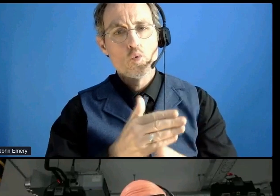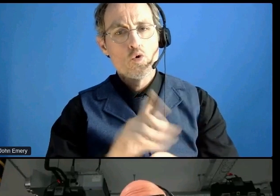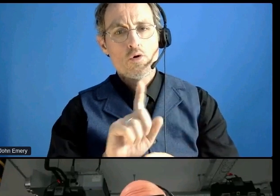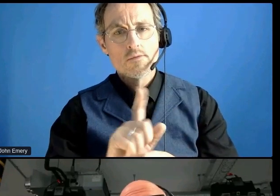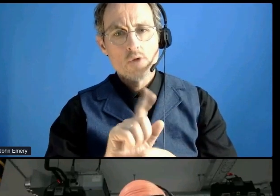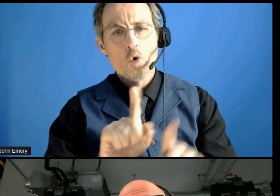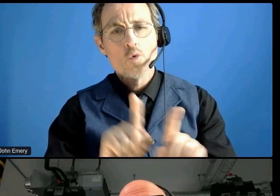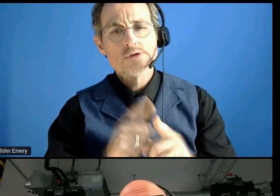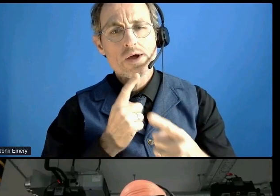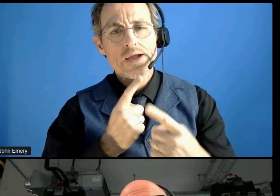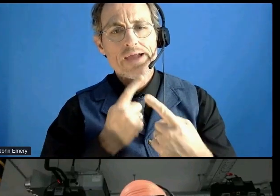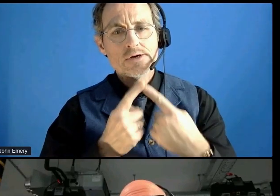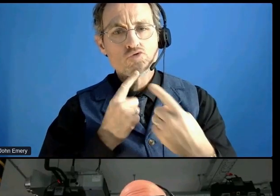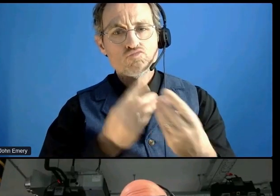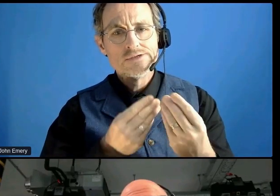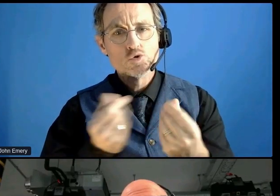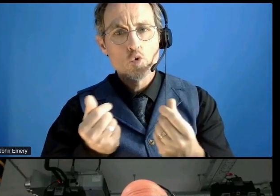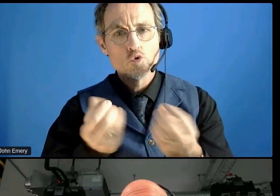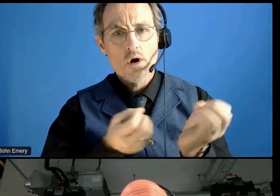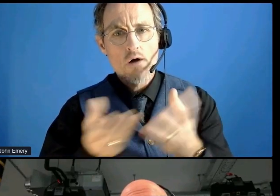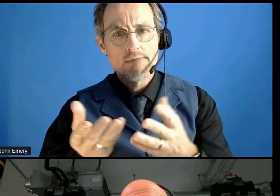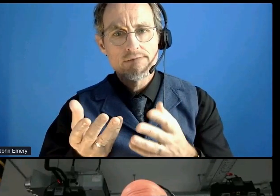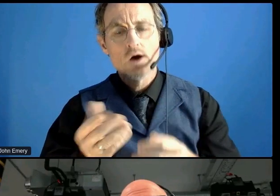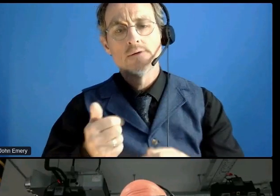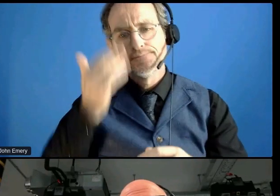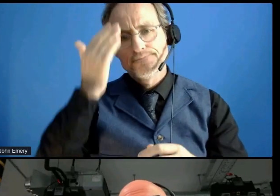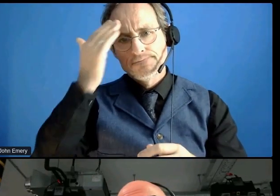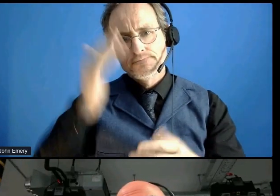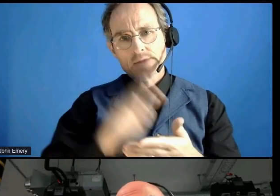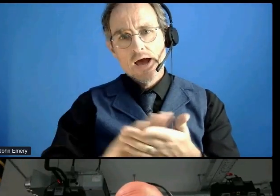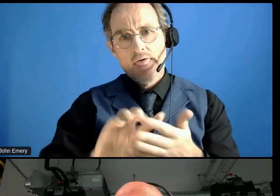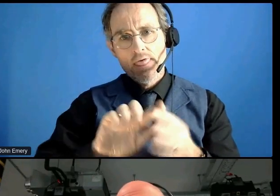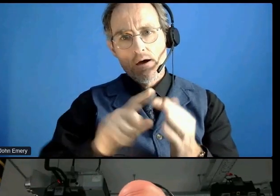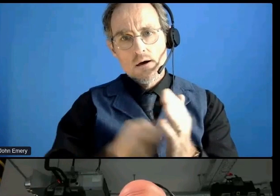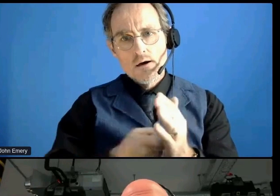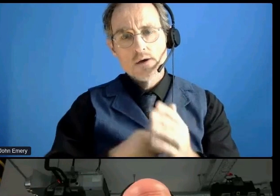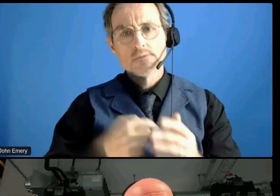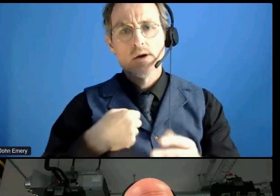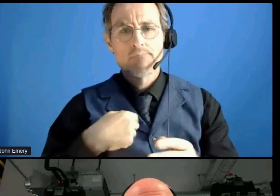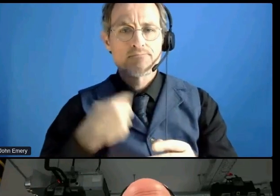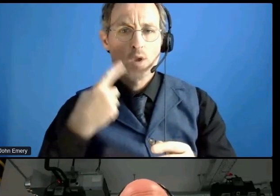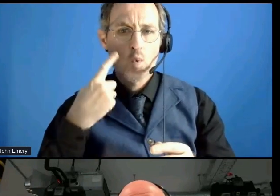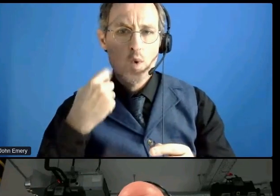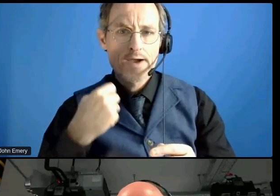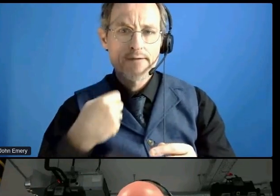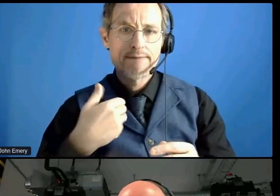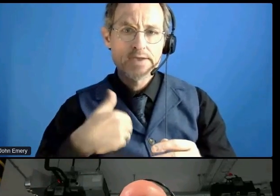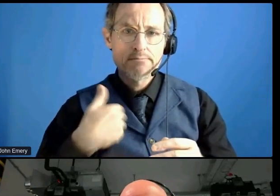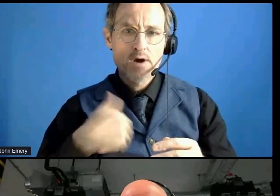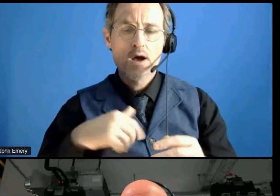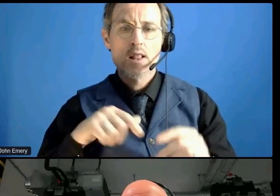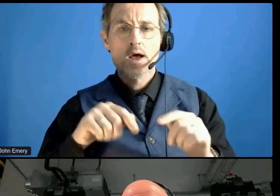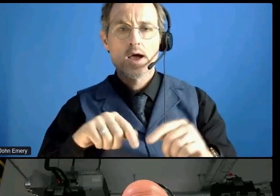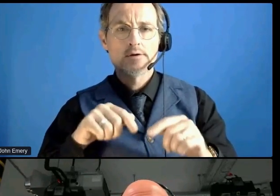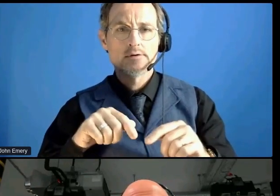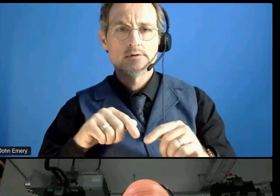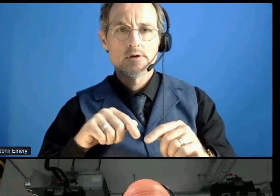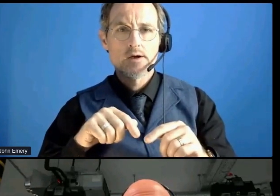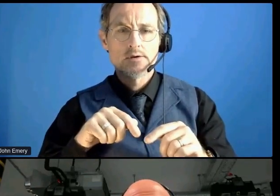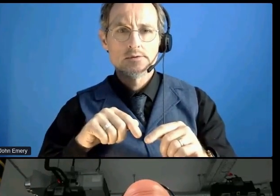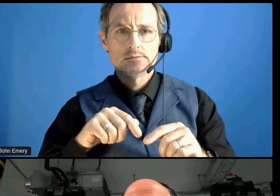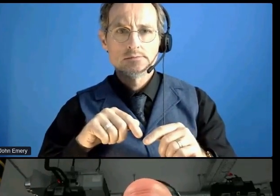Oh, is Claire. that? Speaking of technology, Yeah, you're back now in the room, I think. I'm glad. I'm leaning forward rather than ranting and